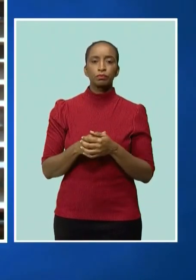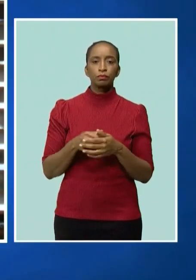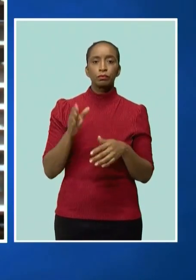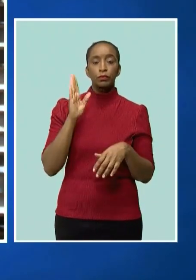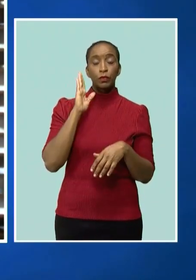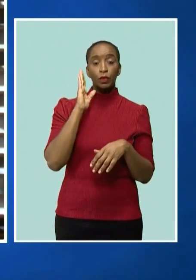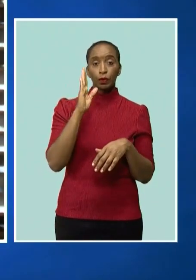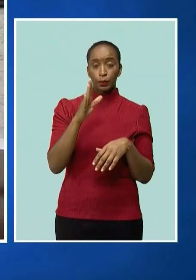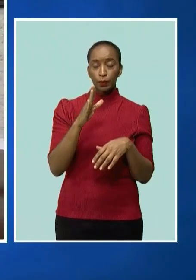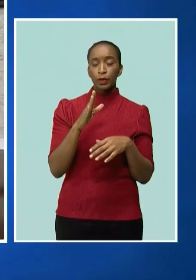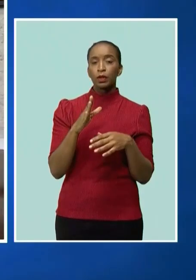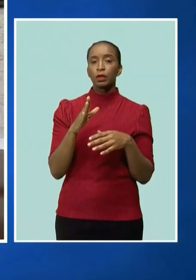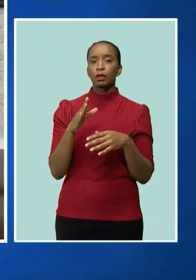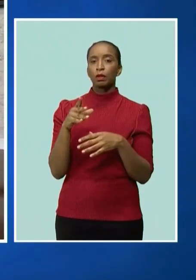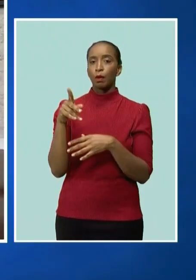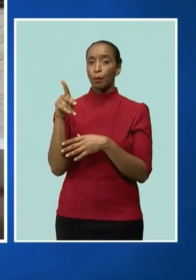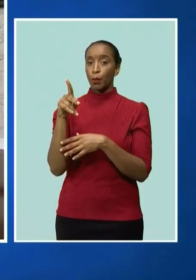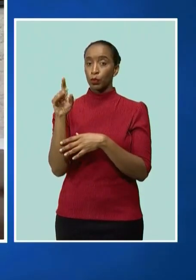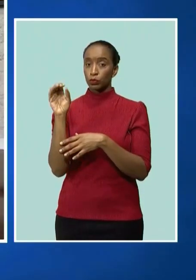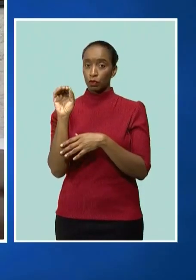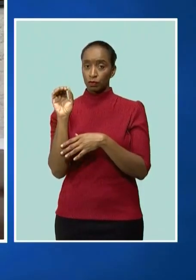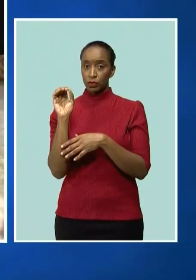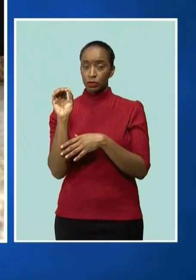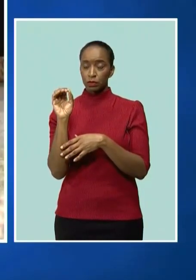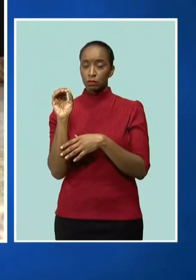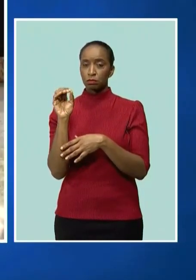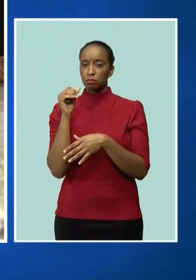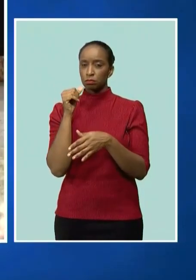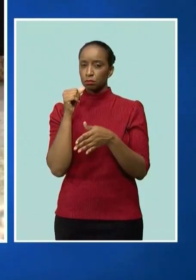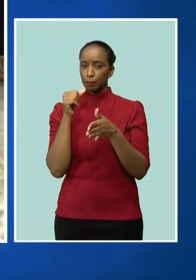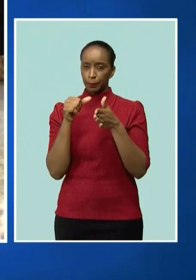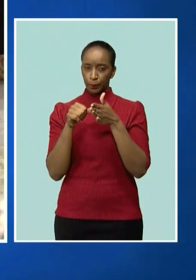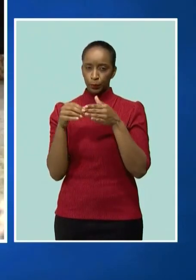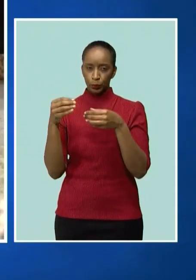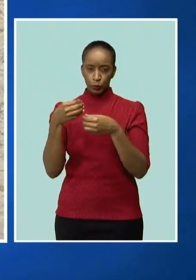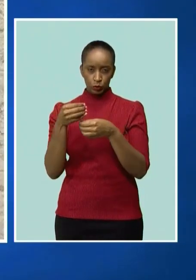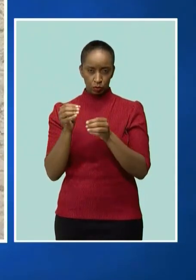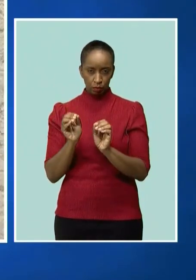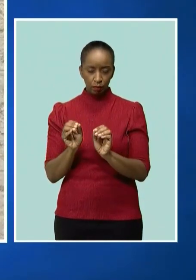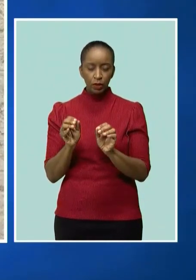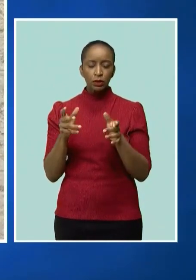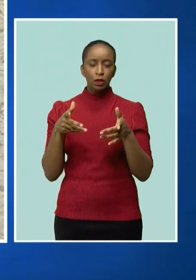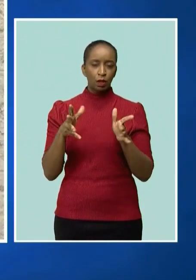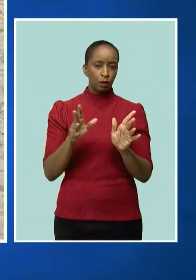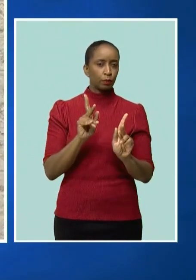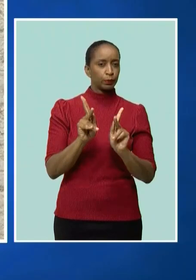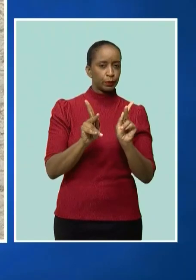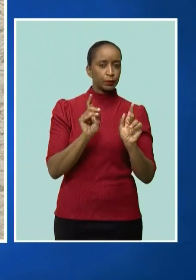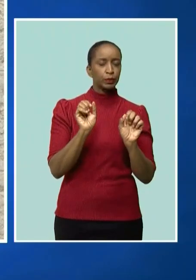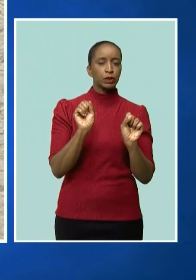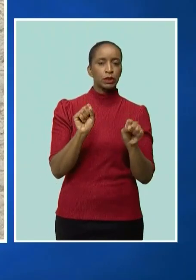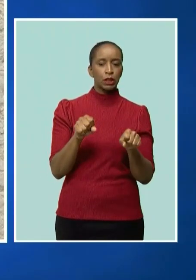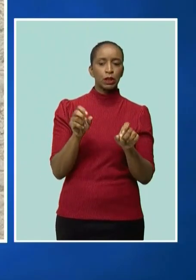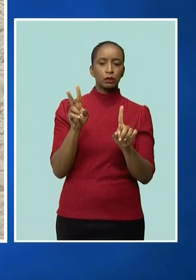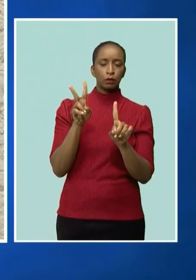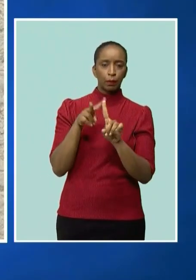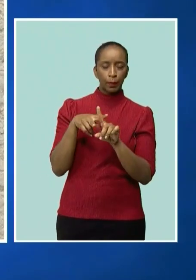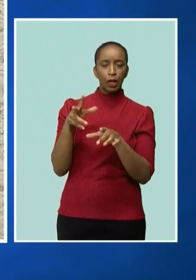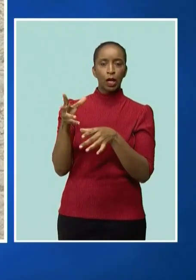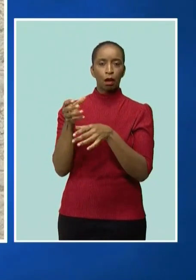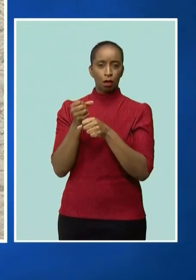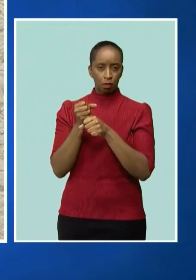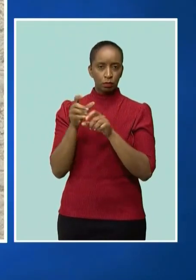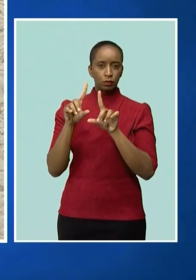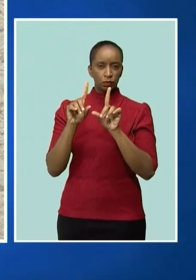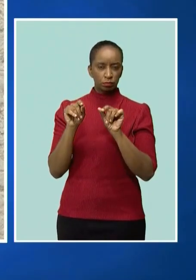facilitate the process in the new arrangement that will be available from Monday to Saturday. It will be available in the post offices, the